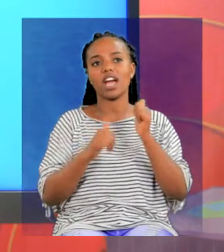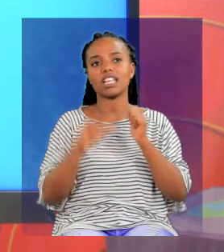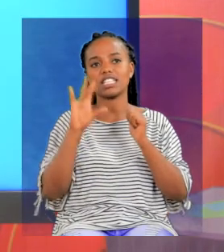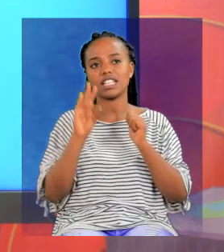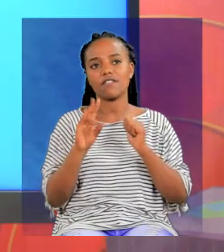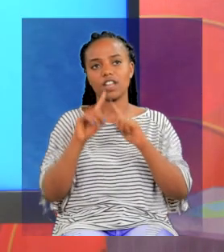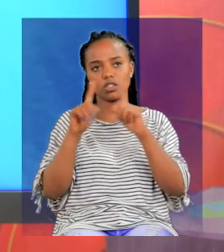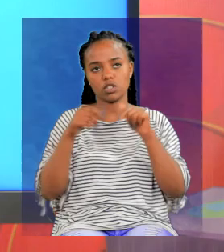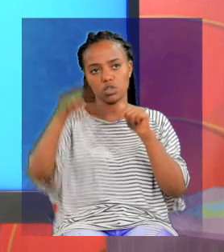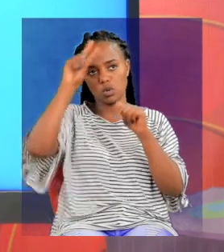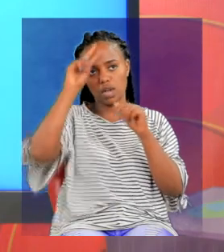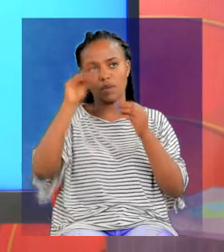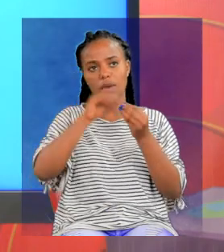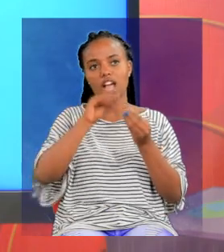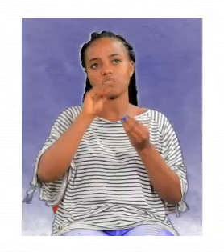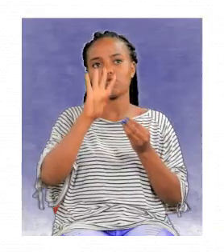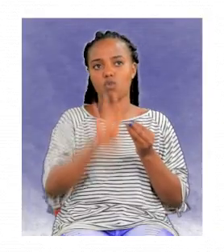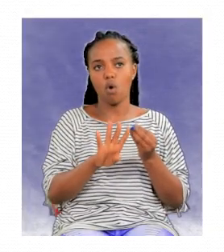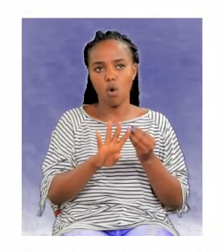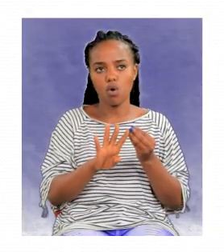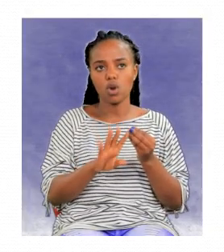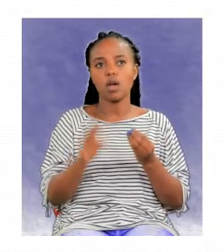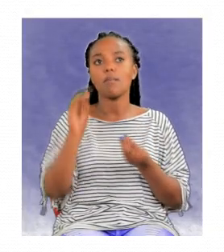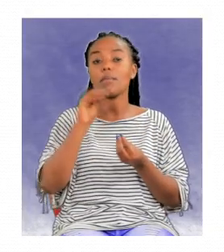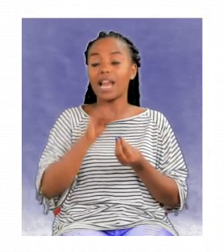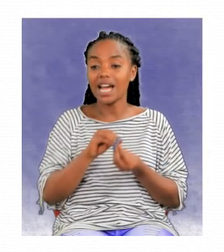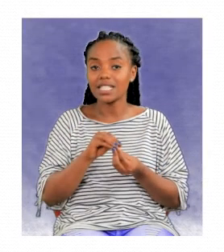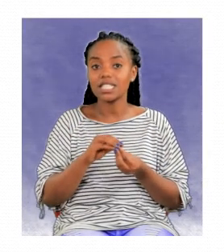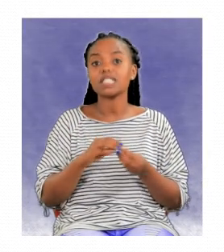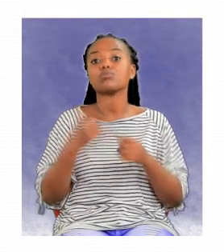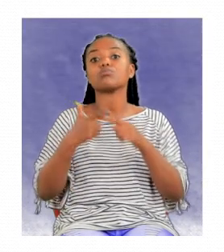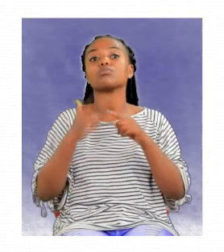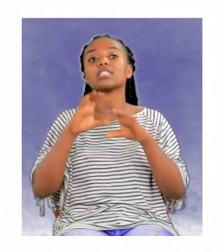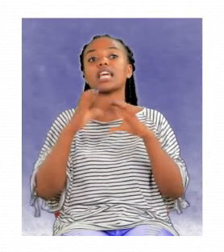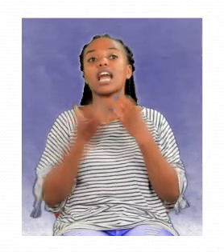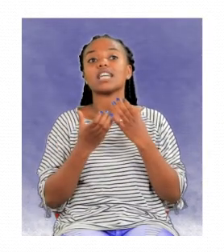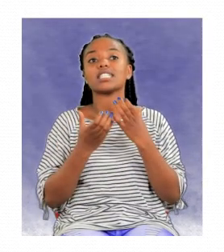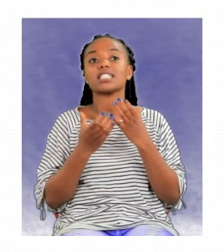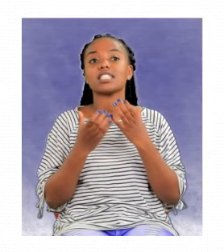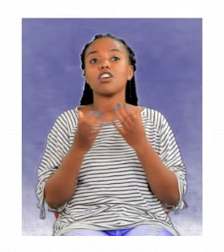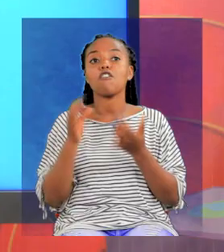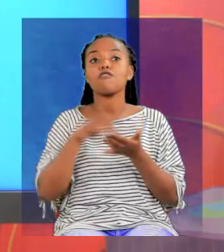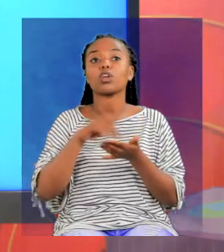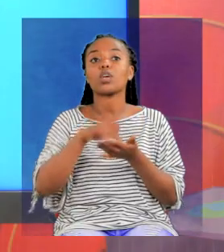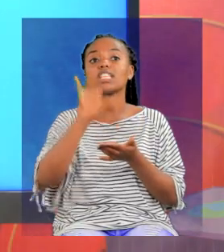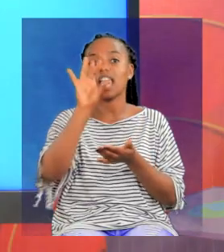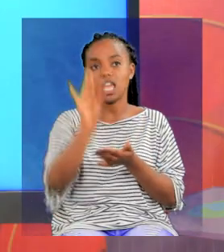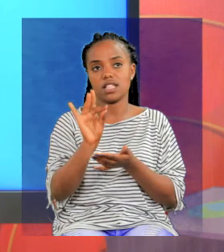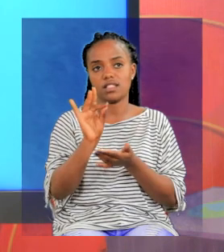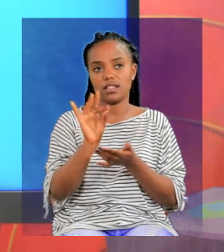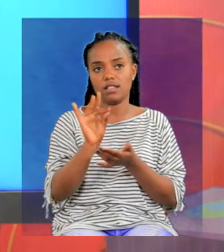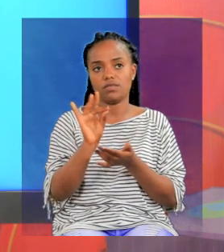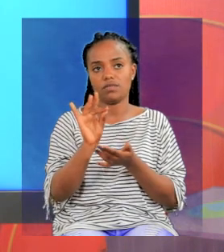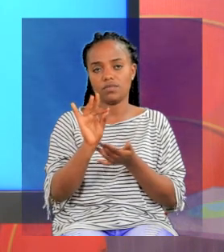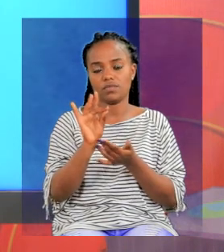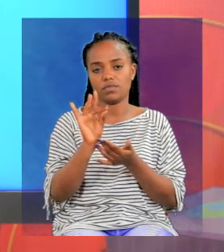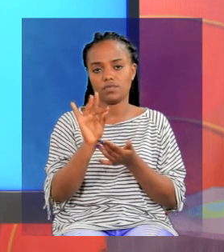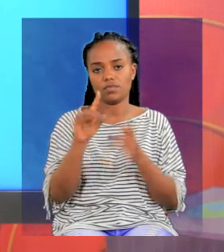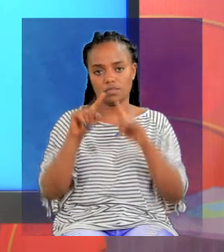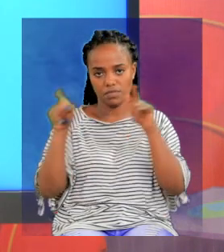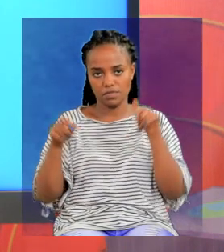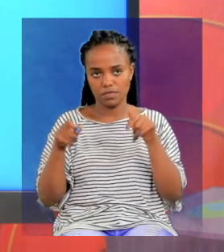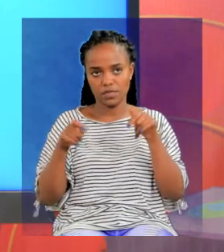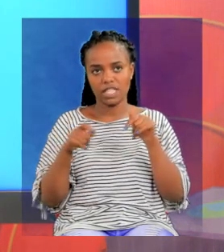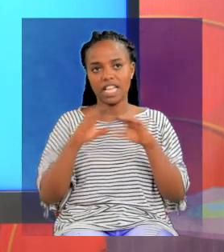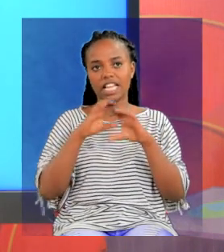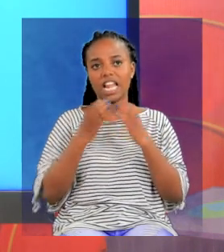squared times 4 plus for second class, the frequency is 8 and the